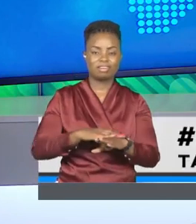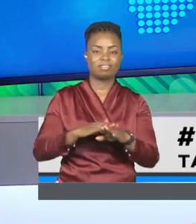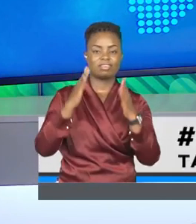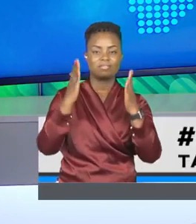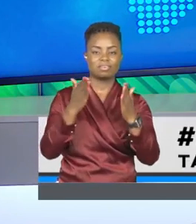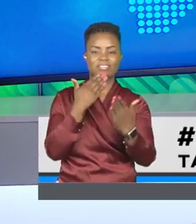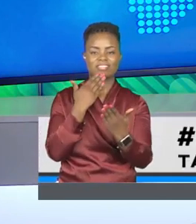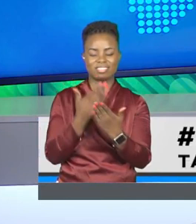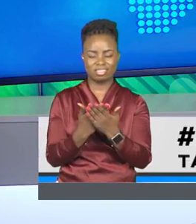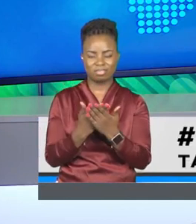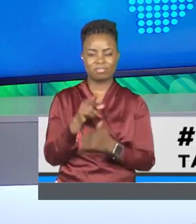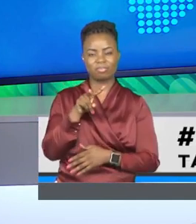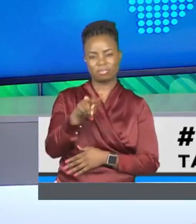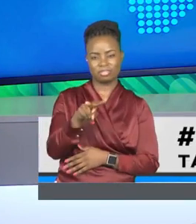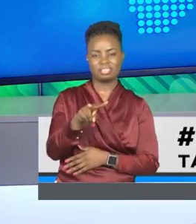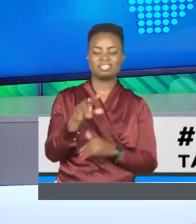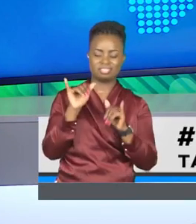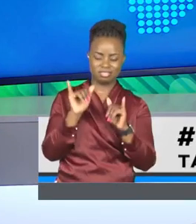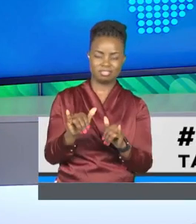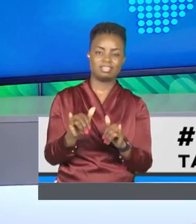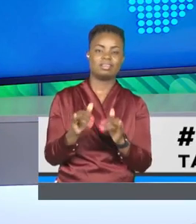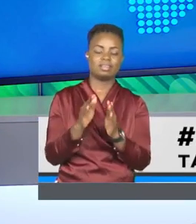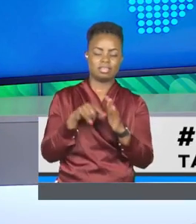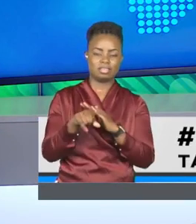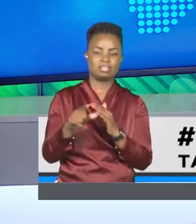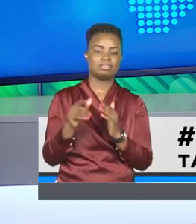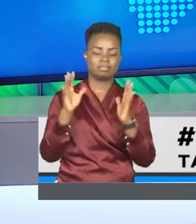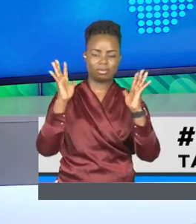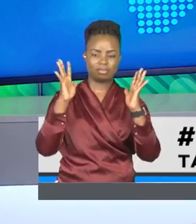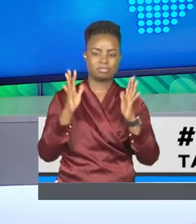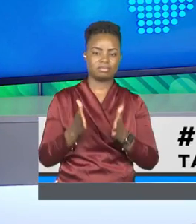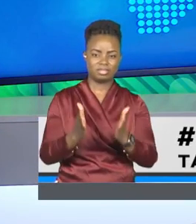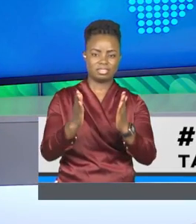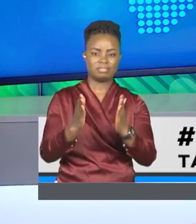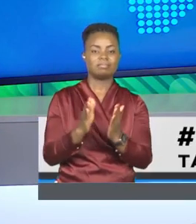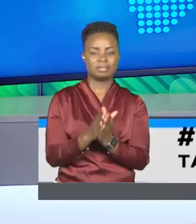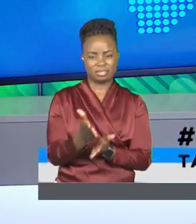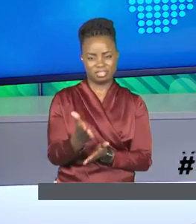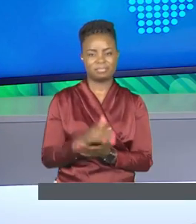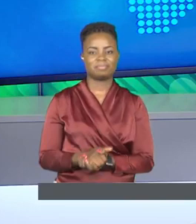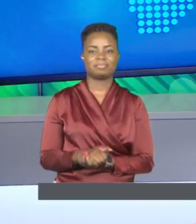thank you for watching and being part of this wonderful journey. Keep it Switch TV.